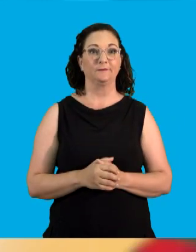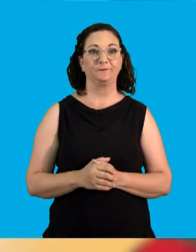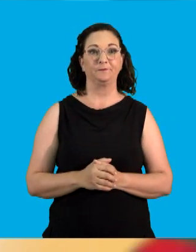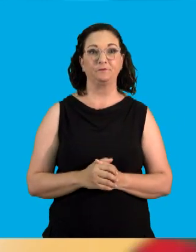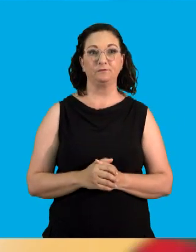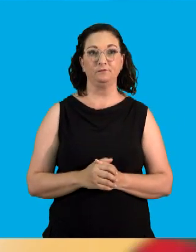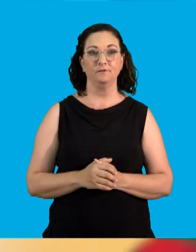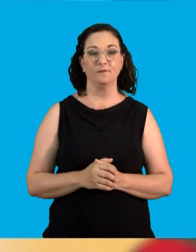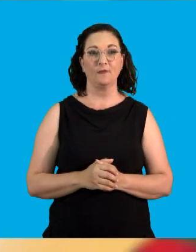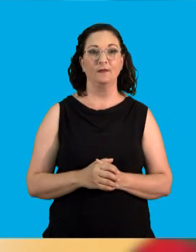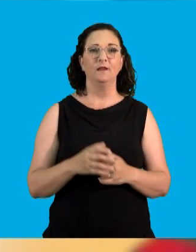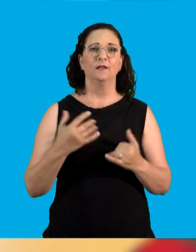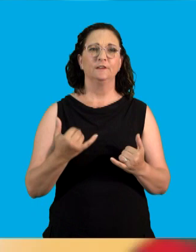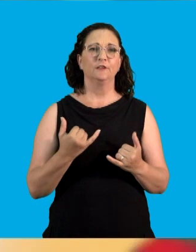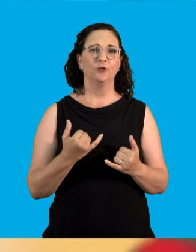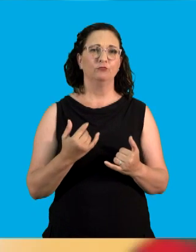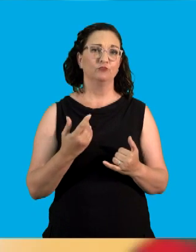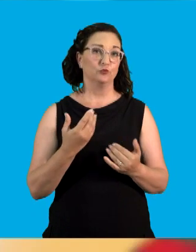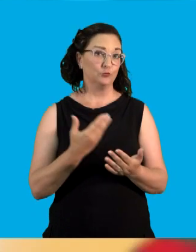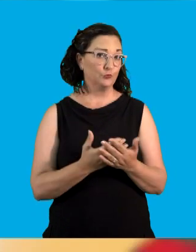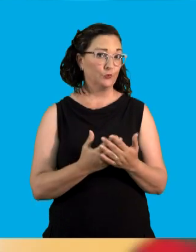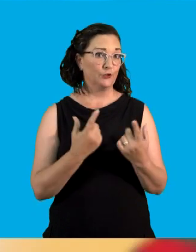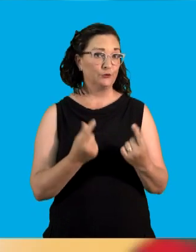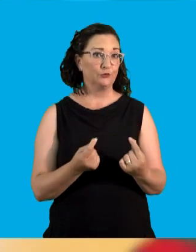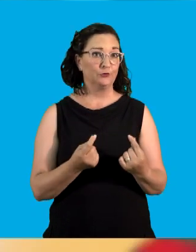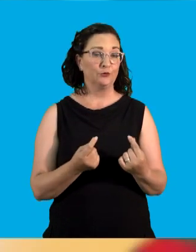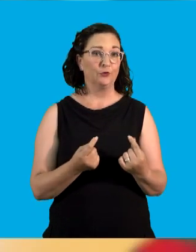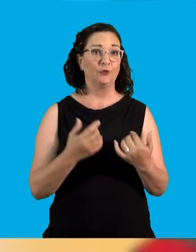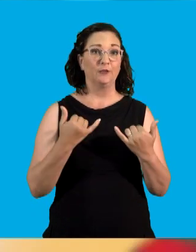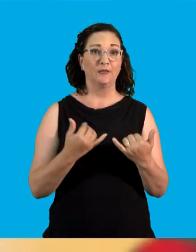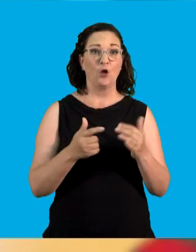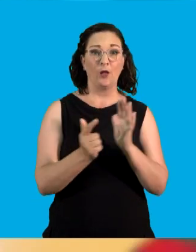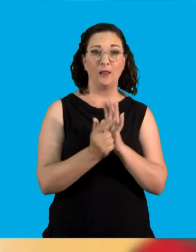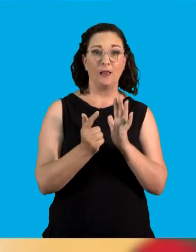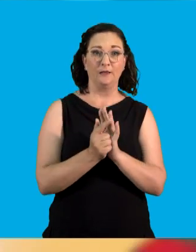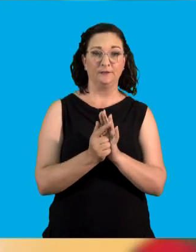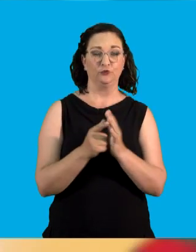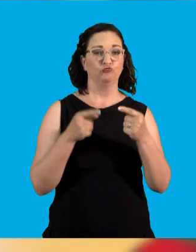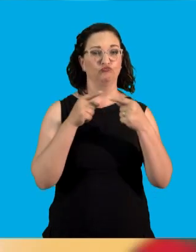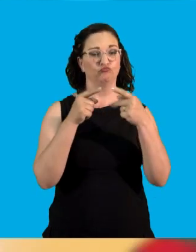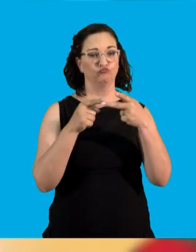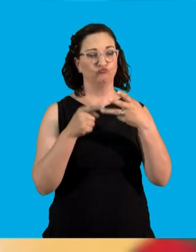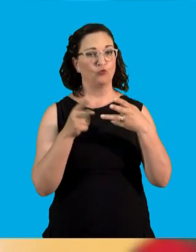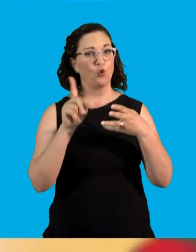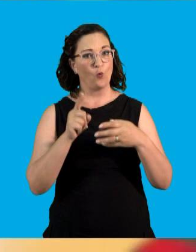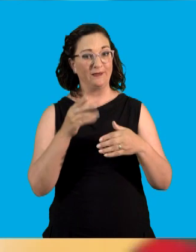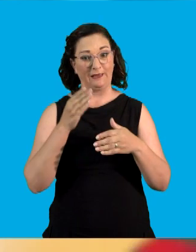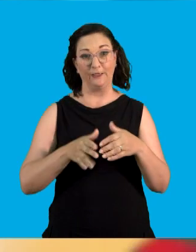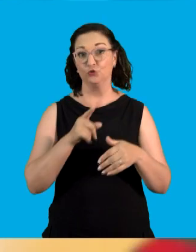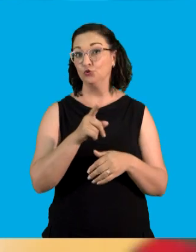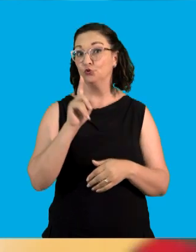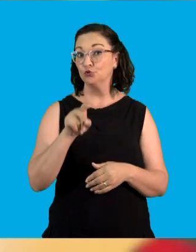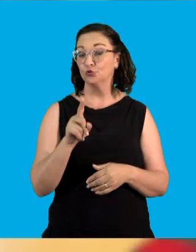know. Now, in order for us to be able to do that, the following are our lesson objectives. By the end of